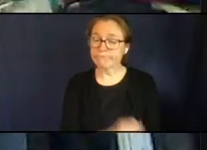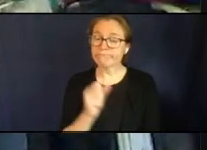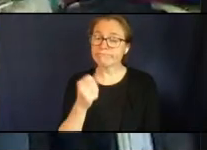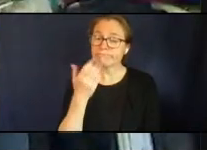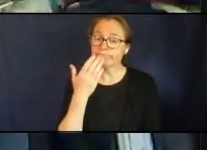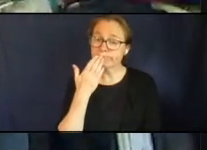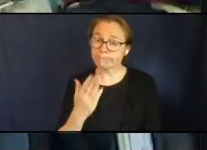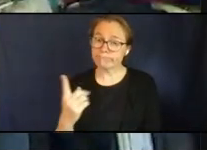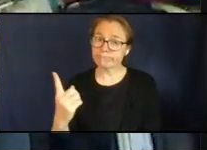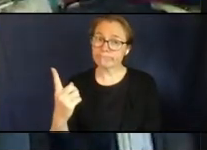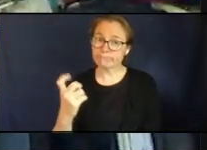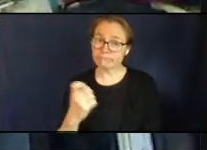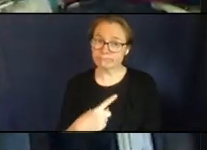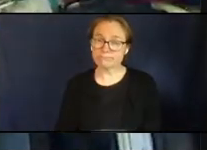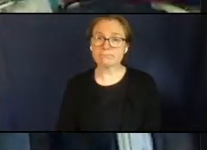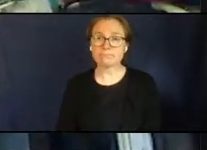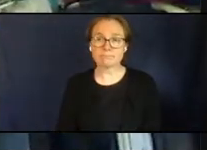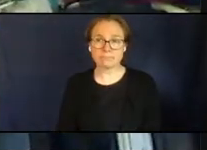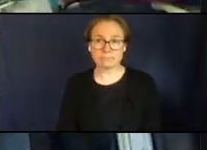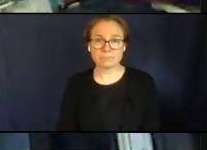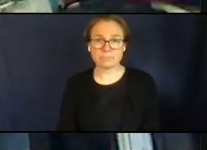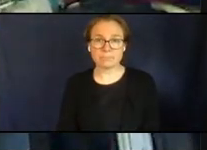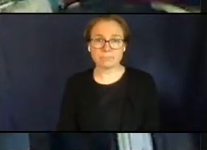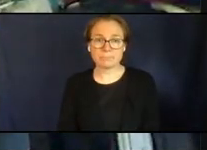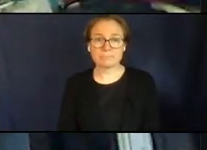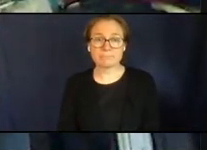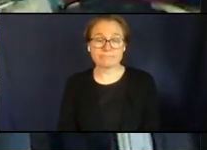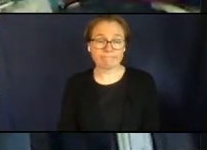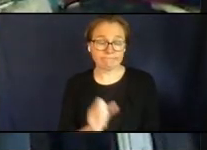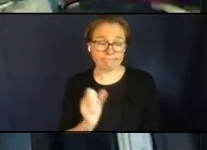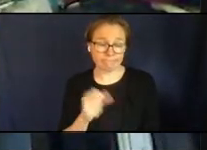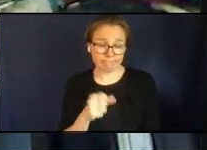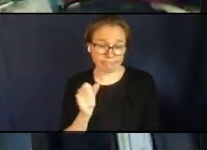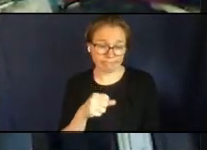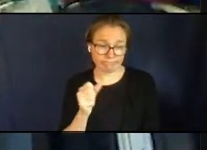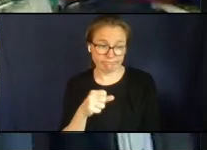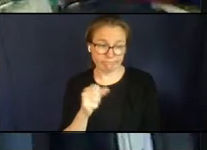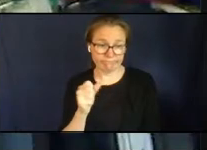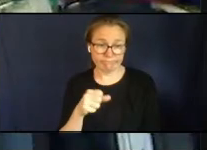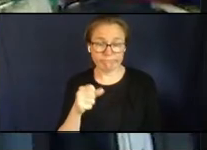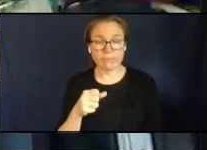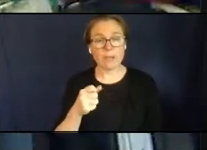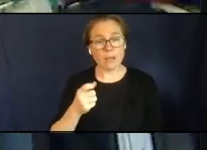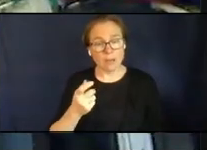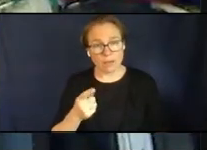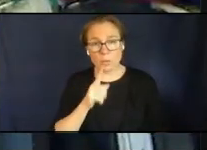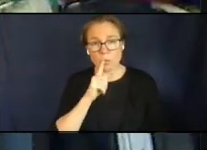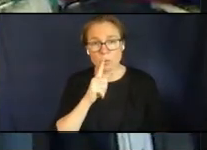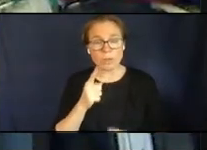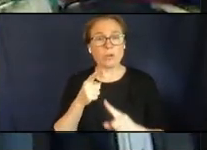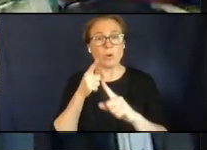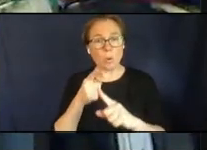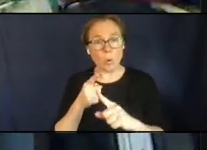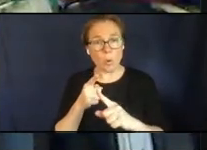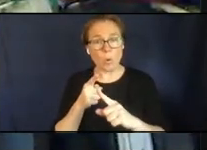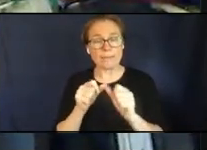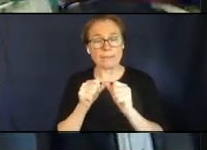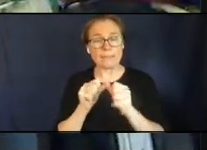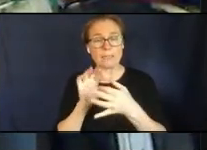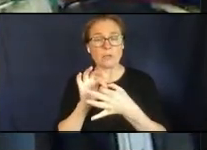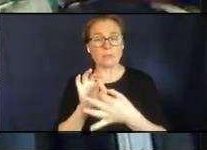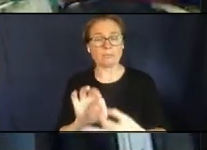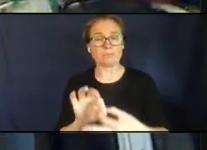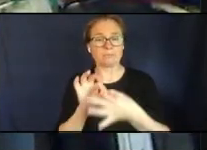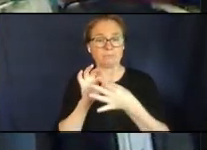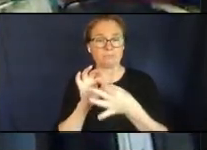think certainly the notion of a committed, enduring partnership that is authentic with the communities is part of the work that we're